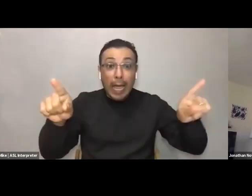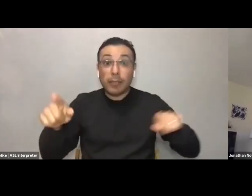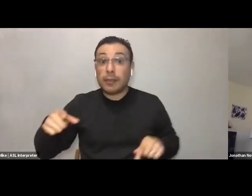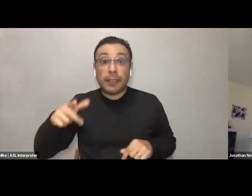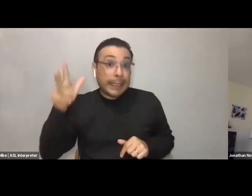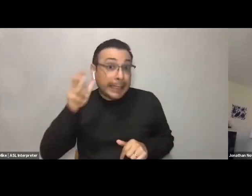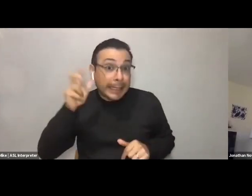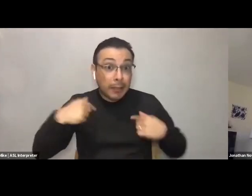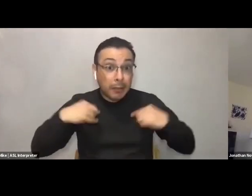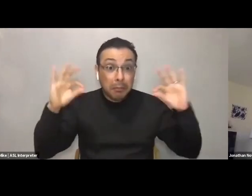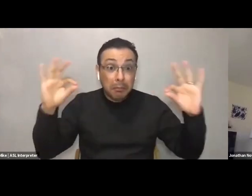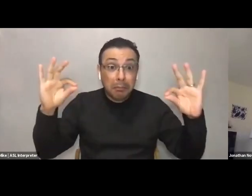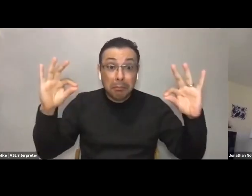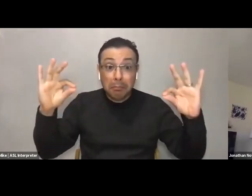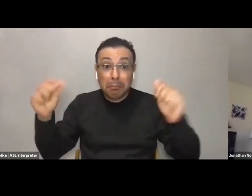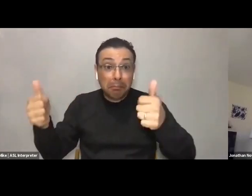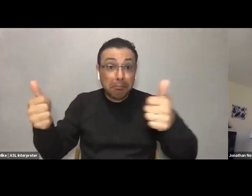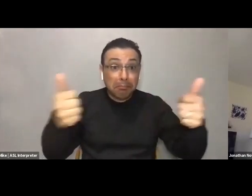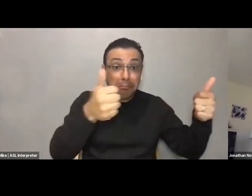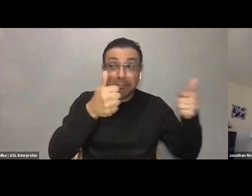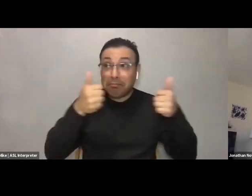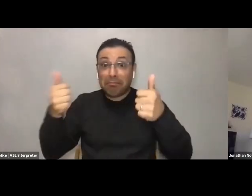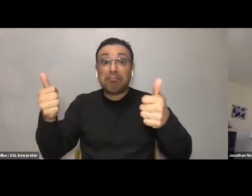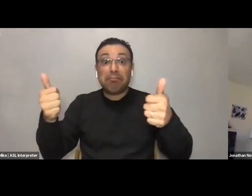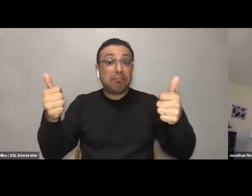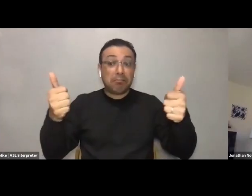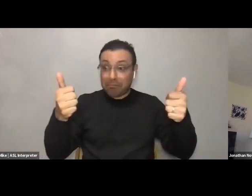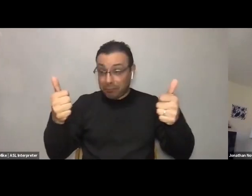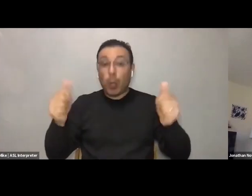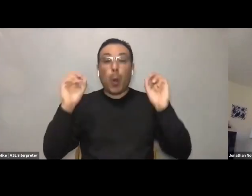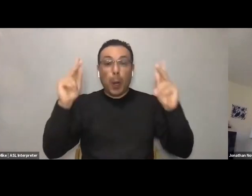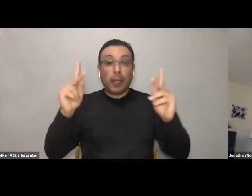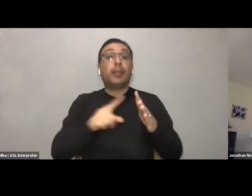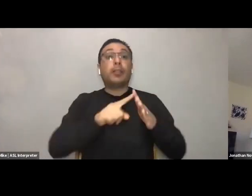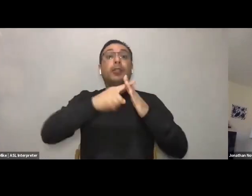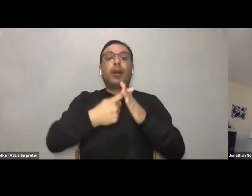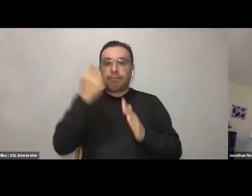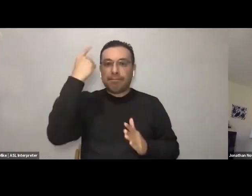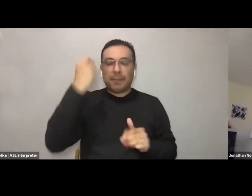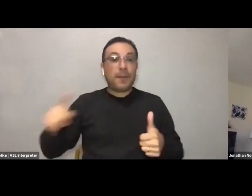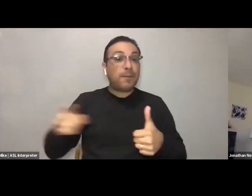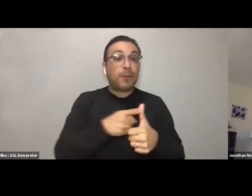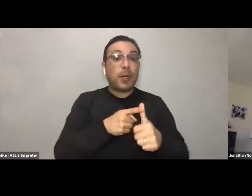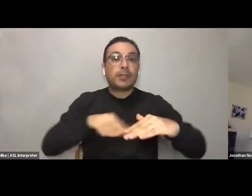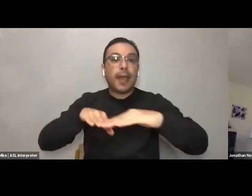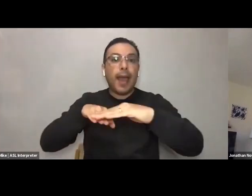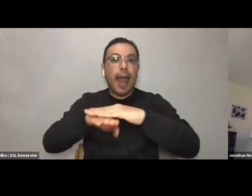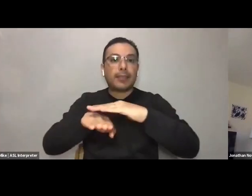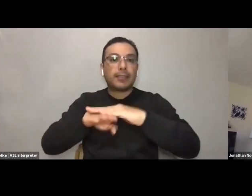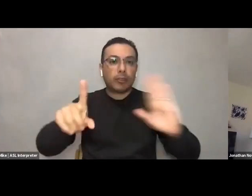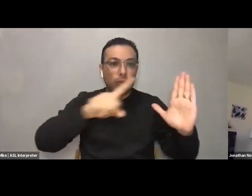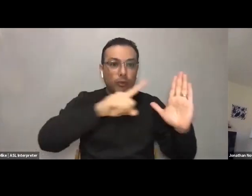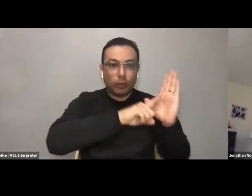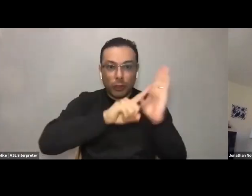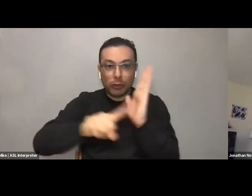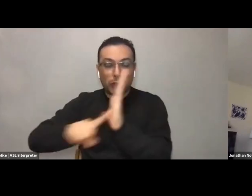Wonderful. Before we get started today, I just want to do a brief access check to talk about the accommodations that we have